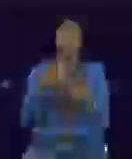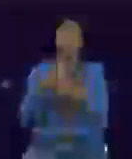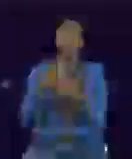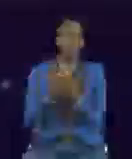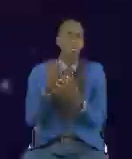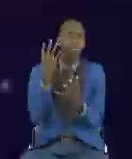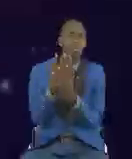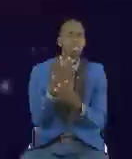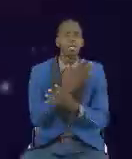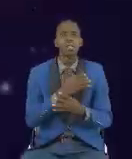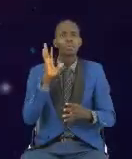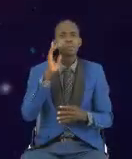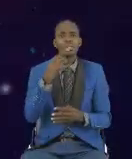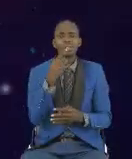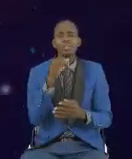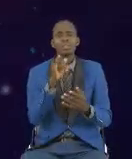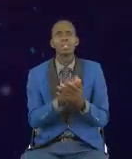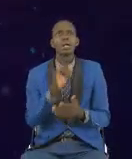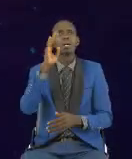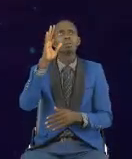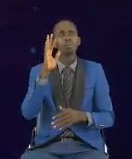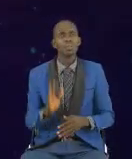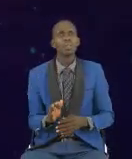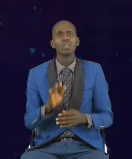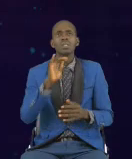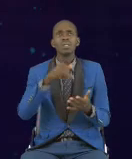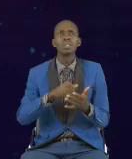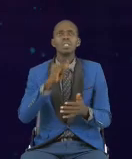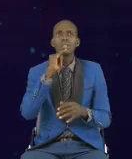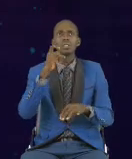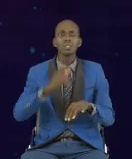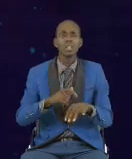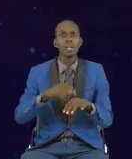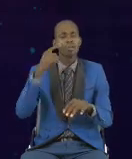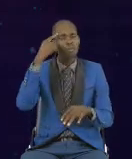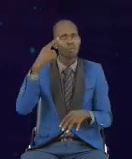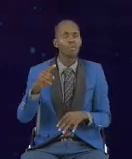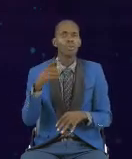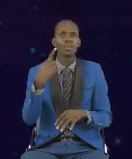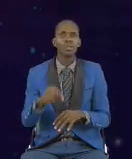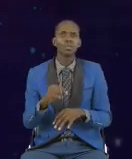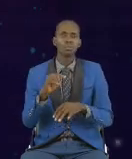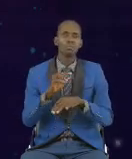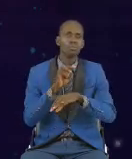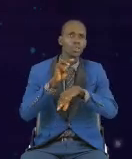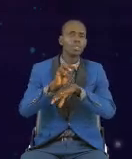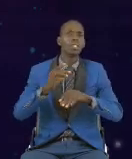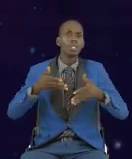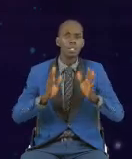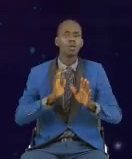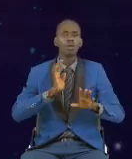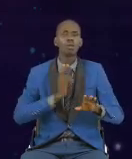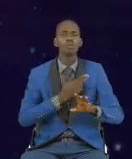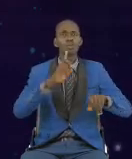then we say, Pastor so and so, it's a time for ministry. Let's go out and let's have an outreach. Oh, they say they